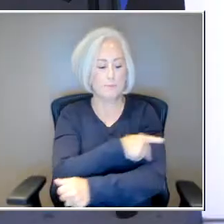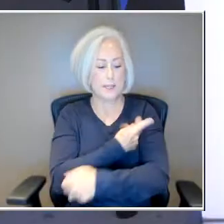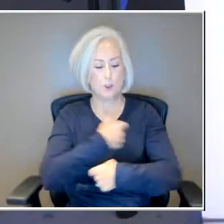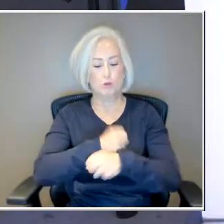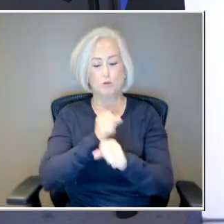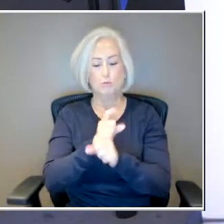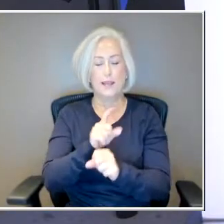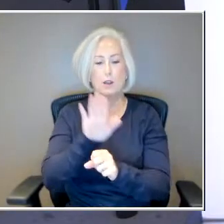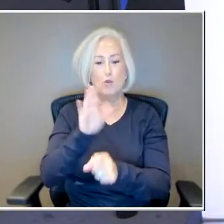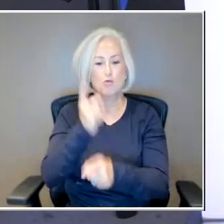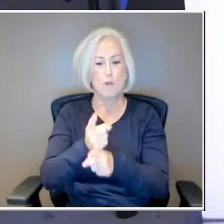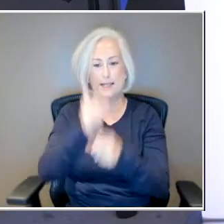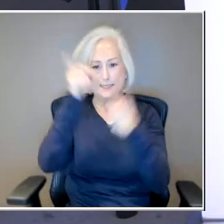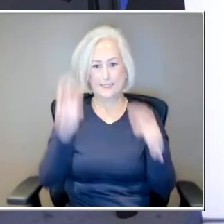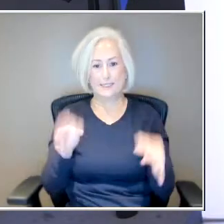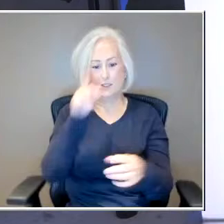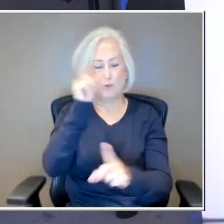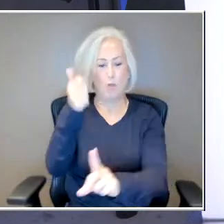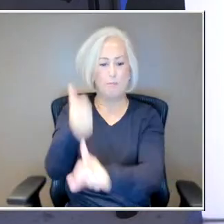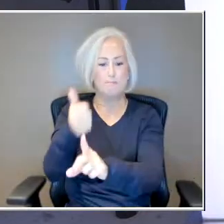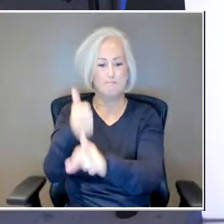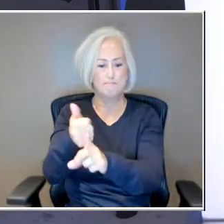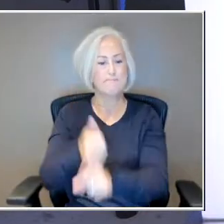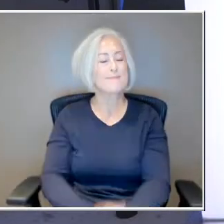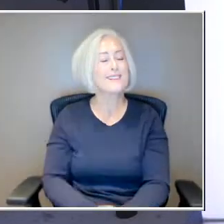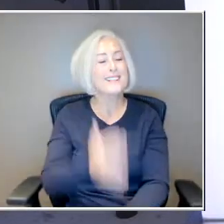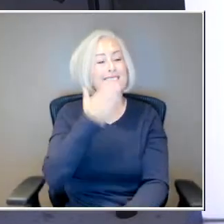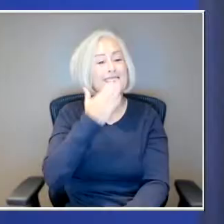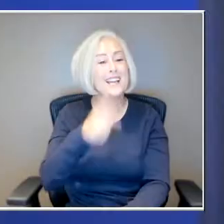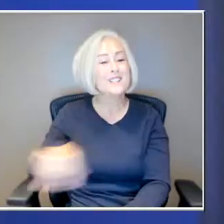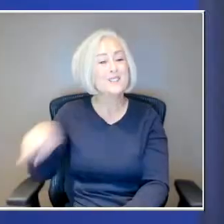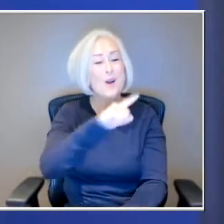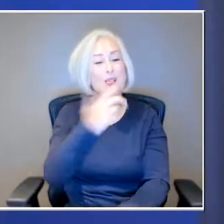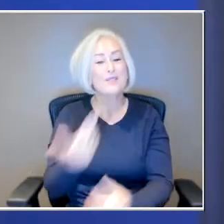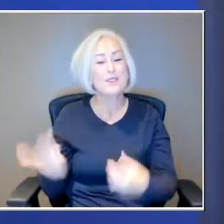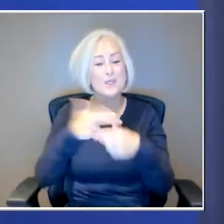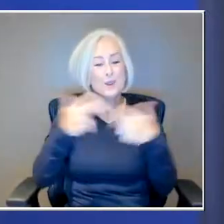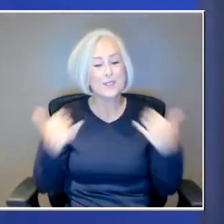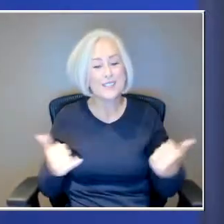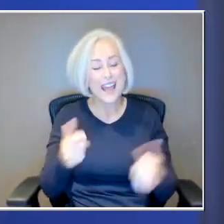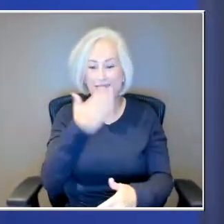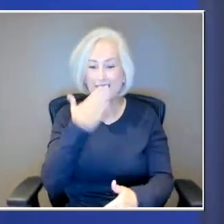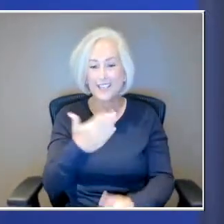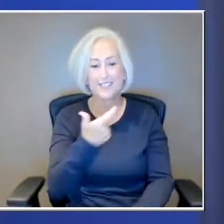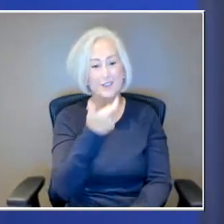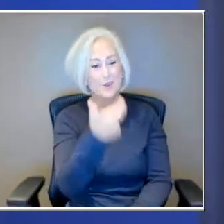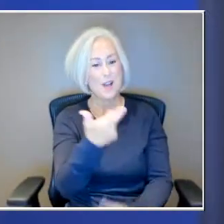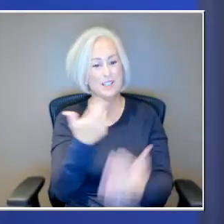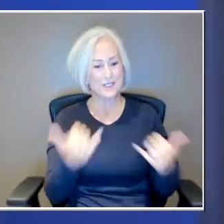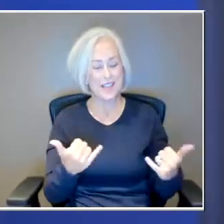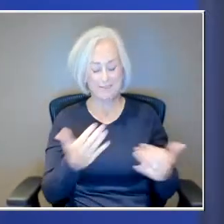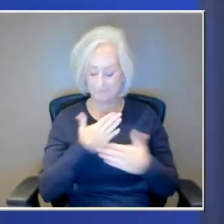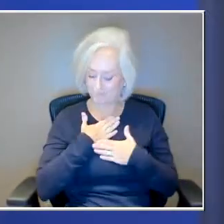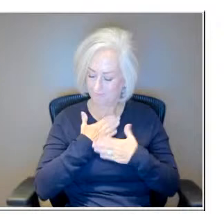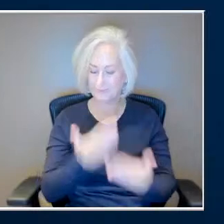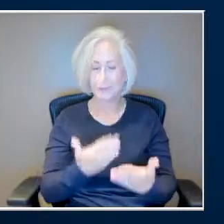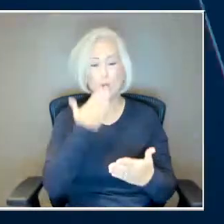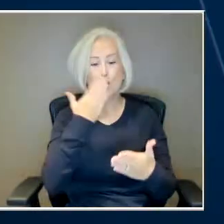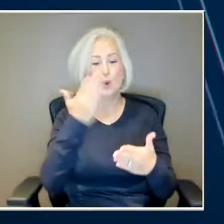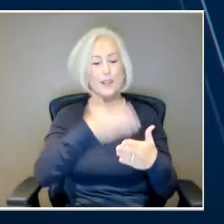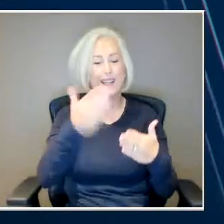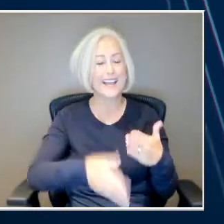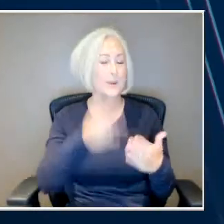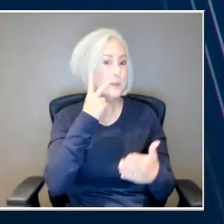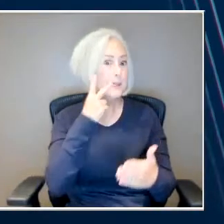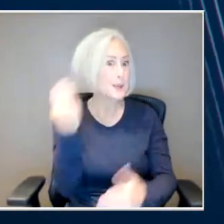that regard. Great to have you. Thank you so much. Thanks Thank to all of our guests and to our viewers for being with us. Have a great weekend. We'll see you back here on Monday. Coming